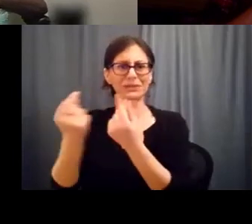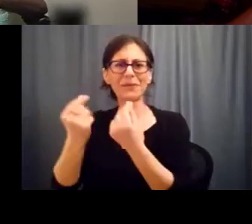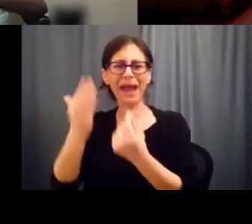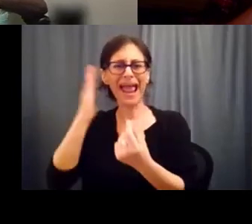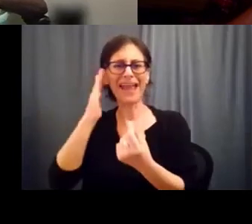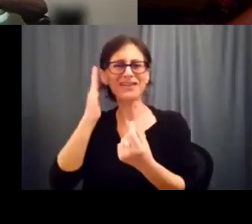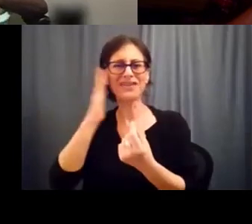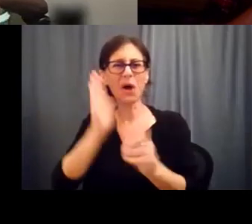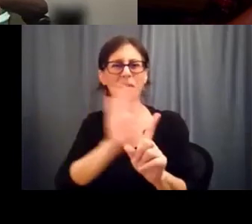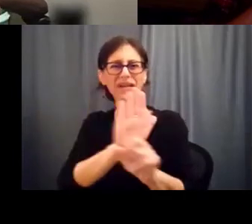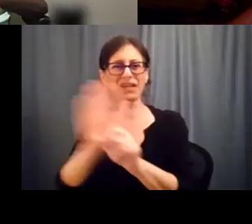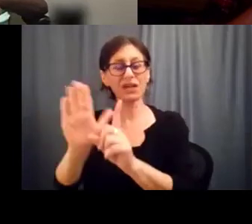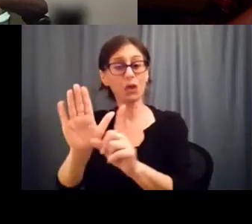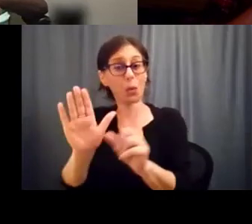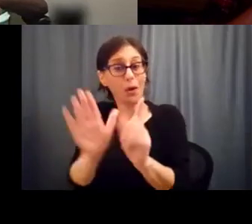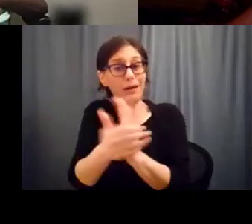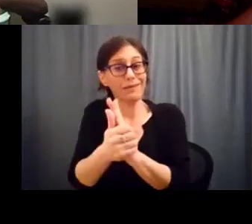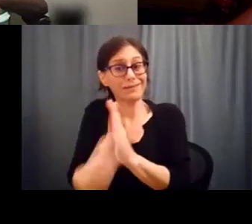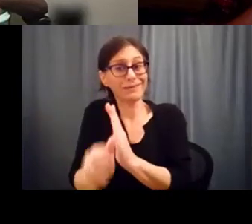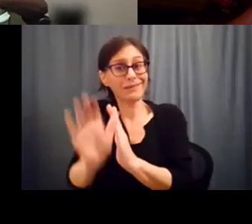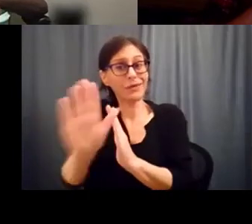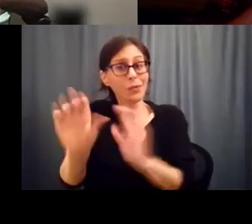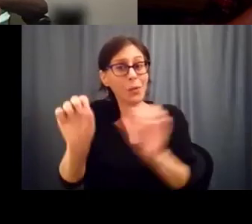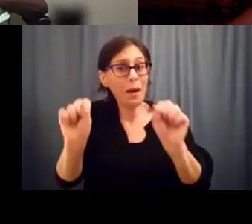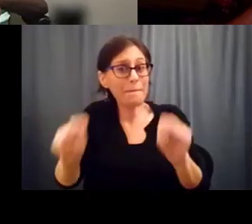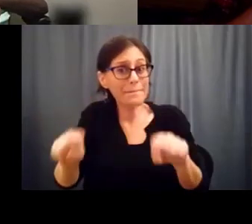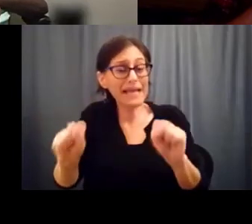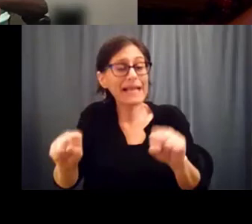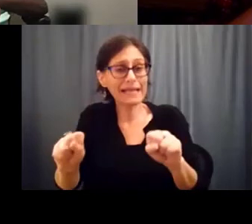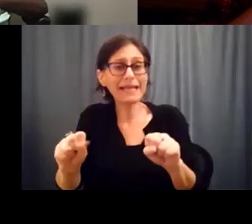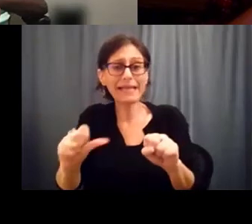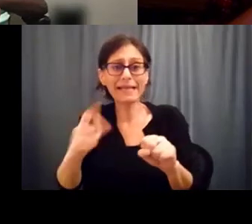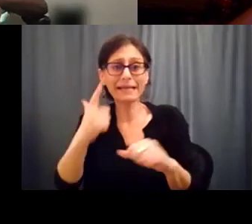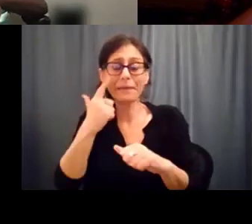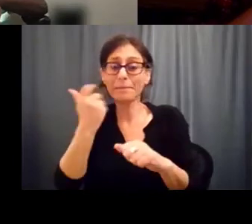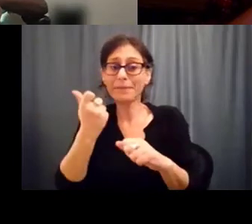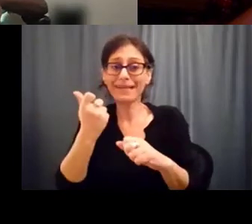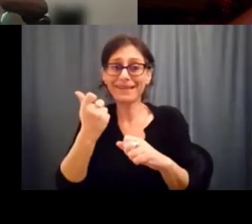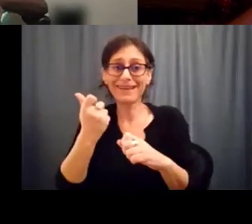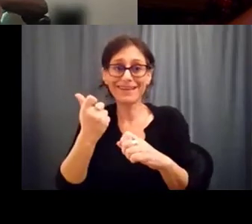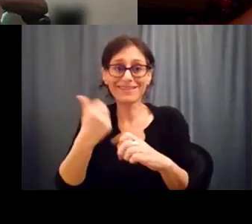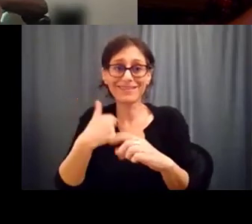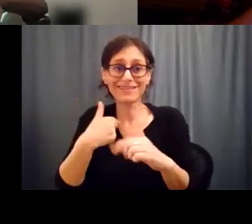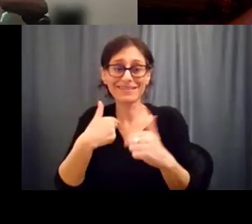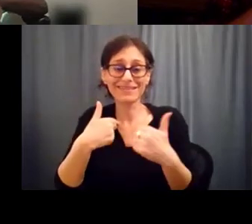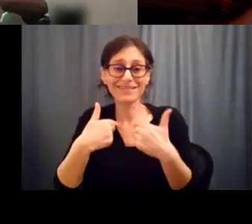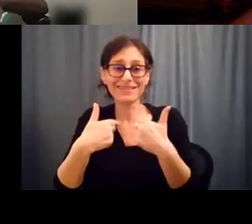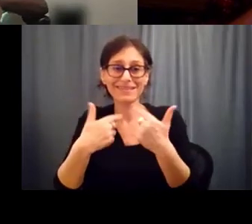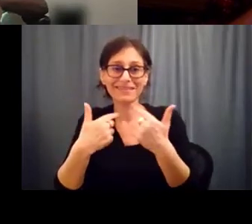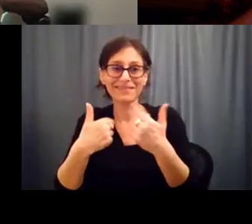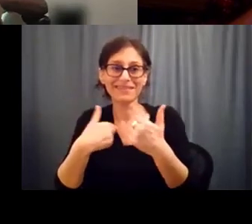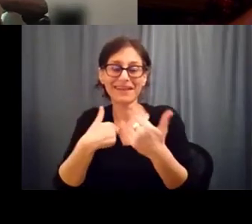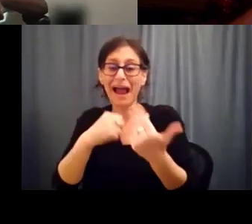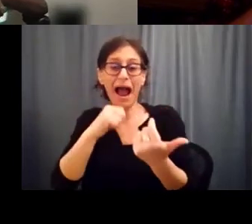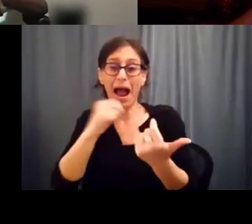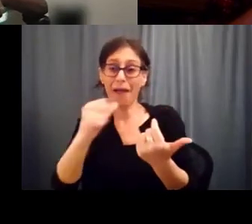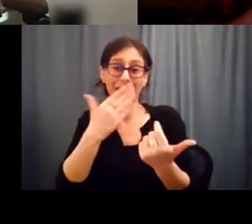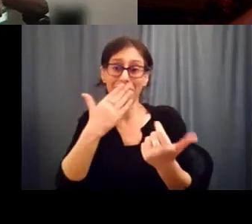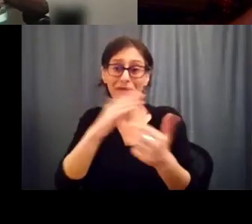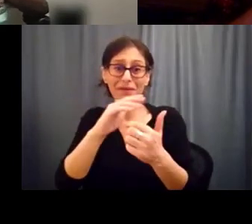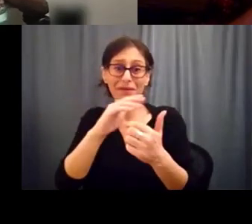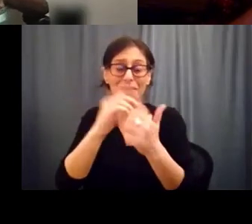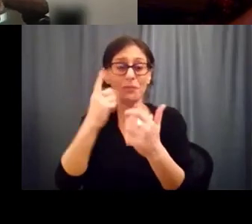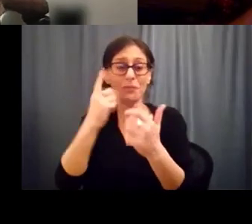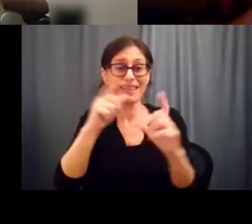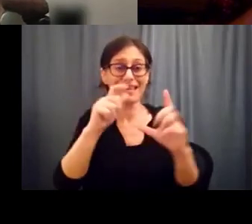knowing your own capabilities, because I'm not gonna be a camera guy. Look at